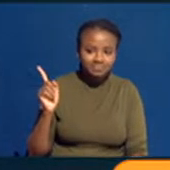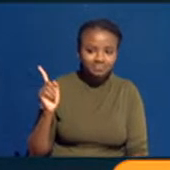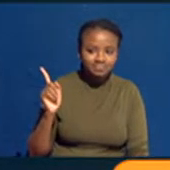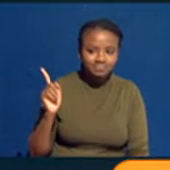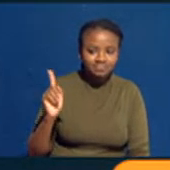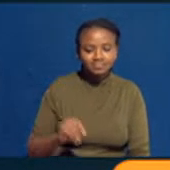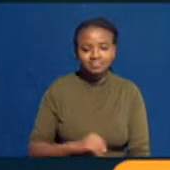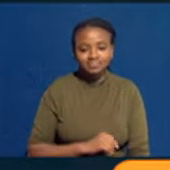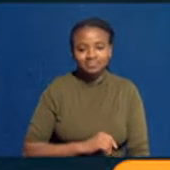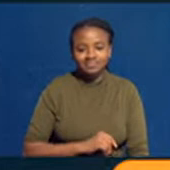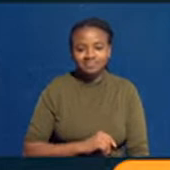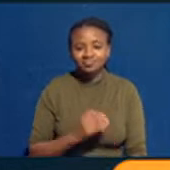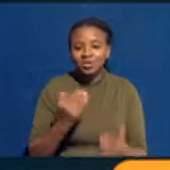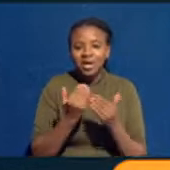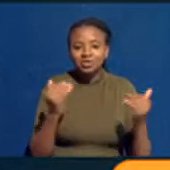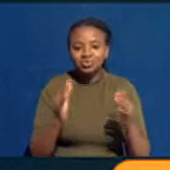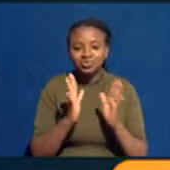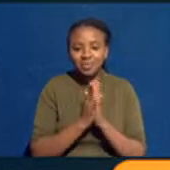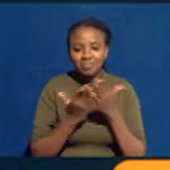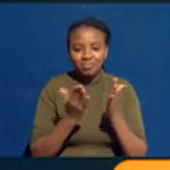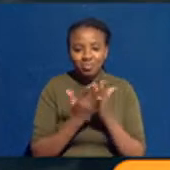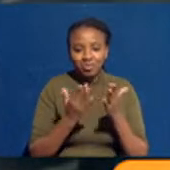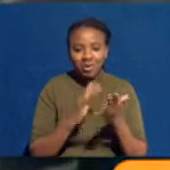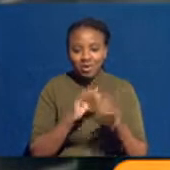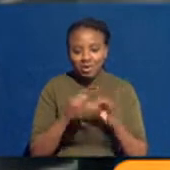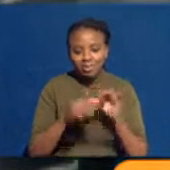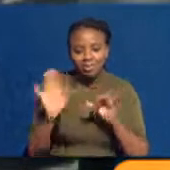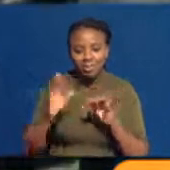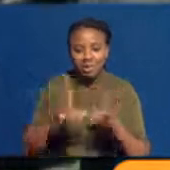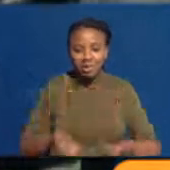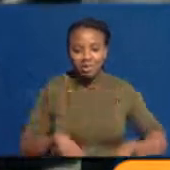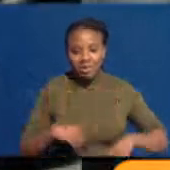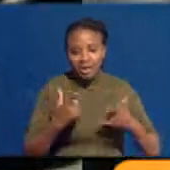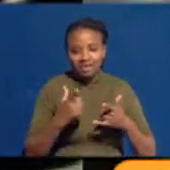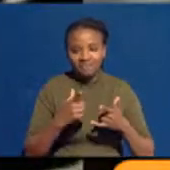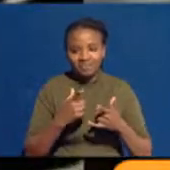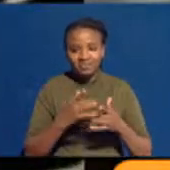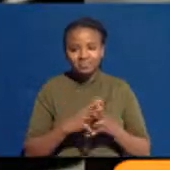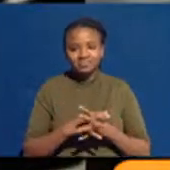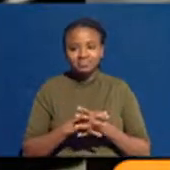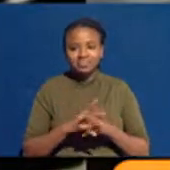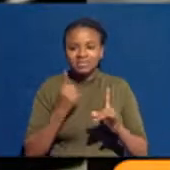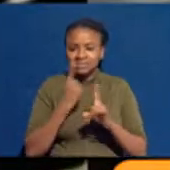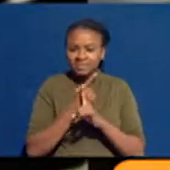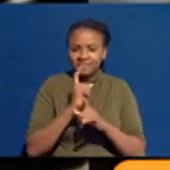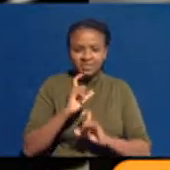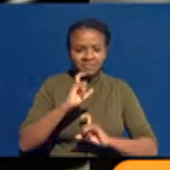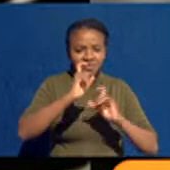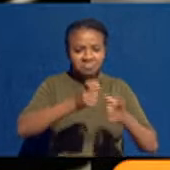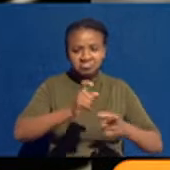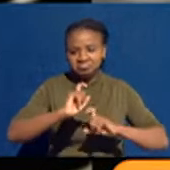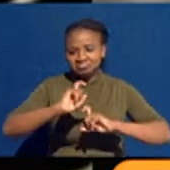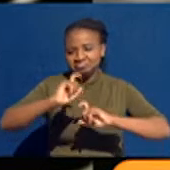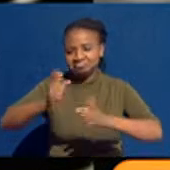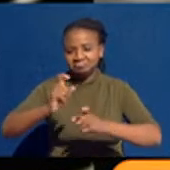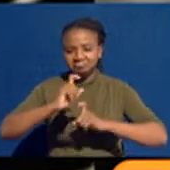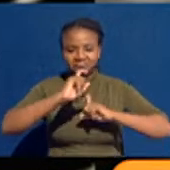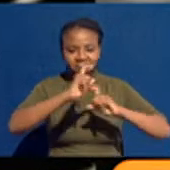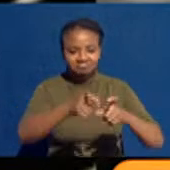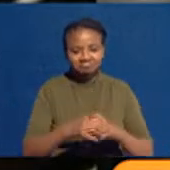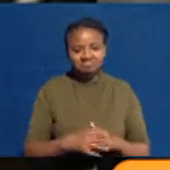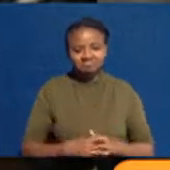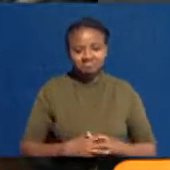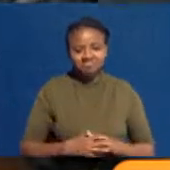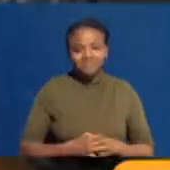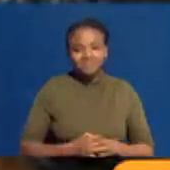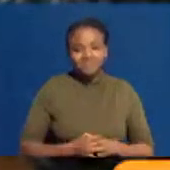Goes, a children's book about her life. Beyond the countless awards she has won and boards she sits